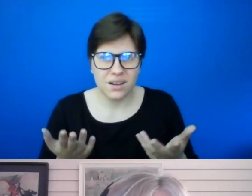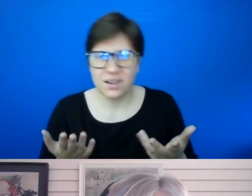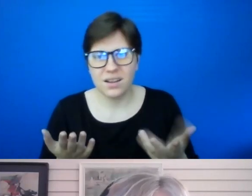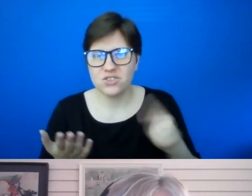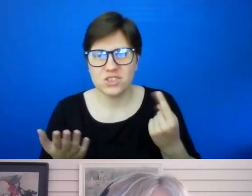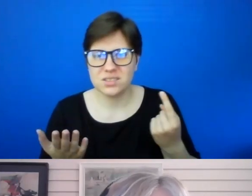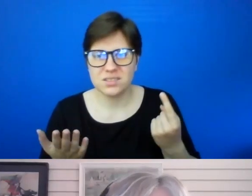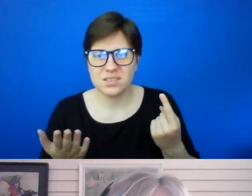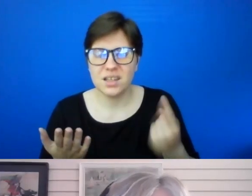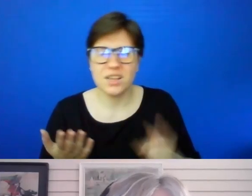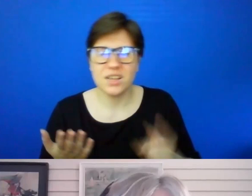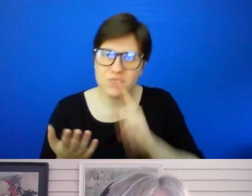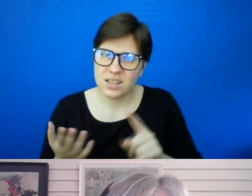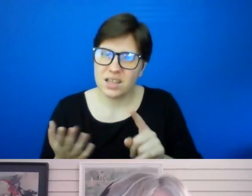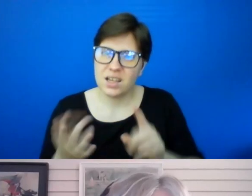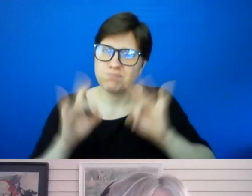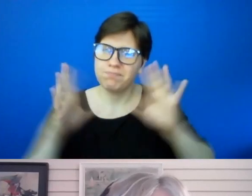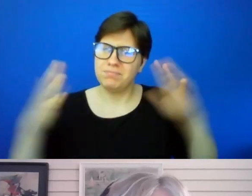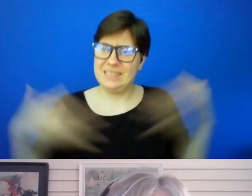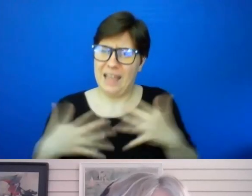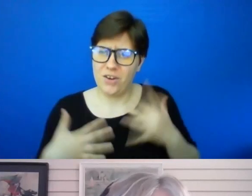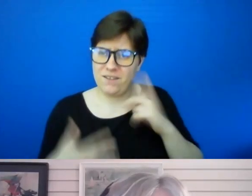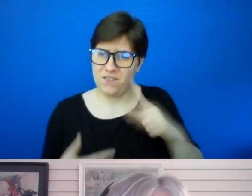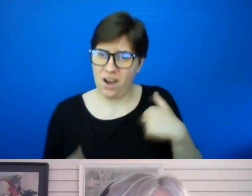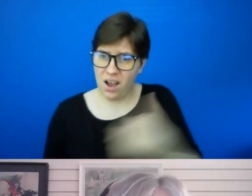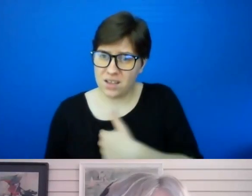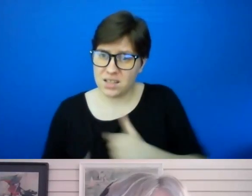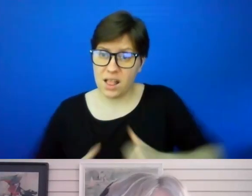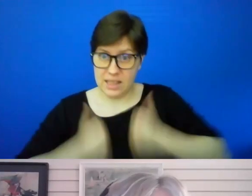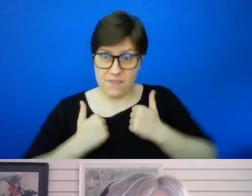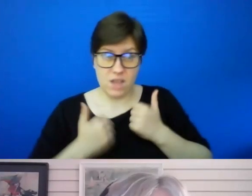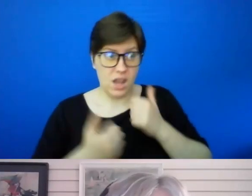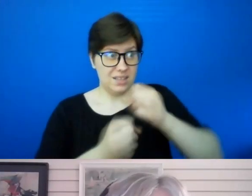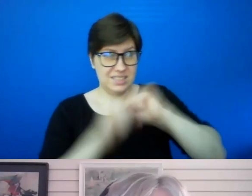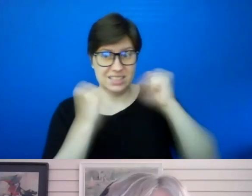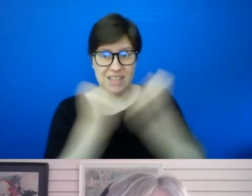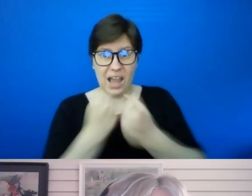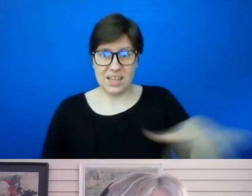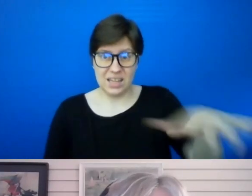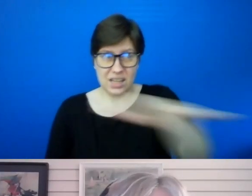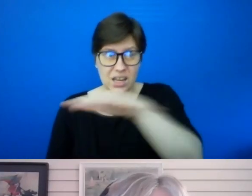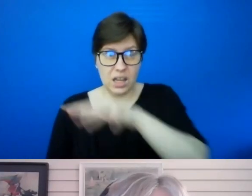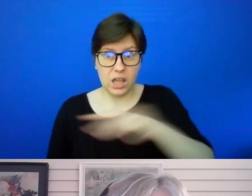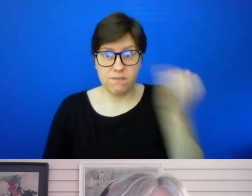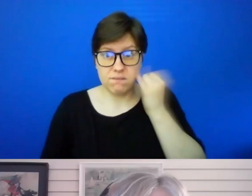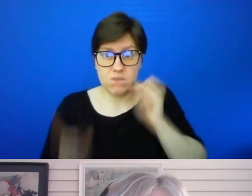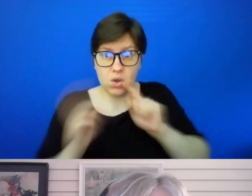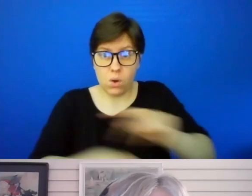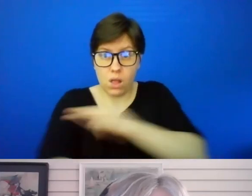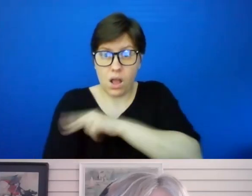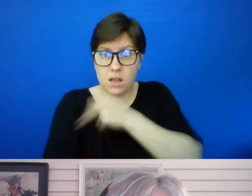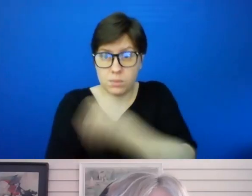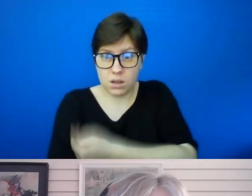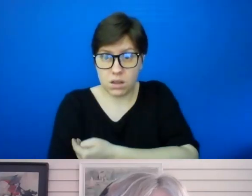it's very terrifying for us to live in a society that if we go to the hospital, there will